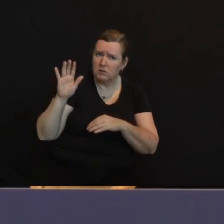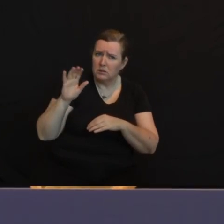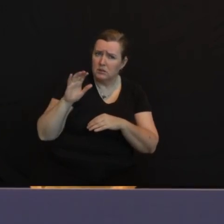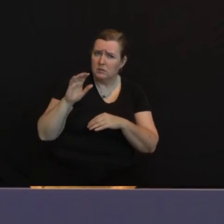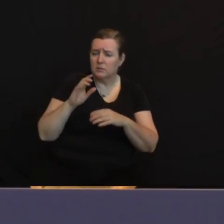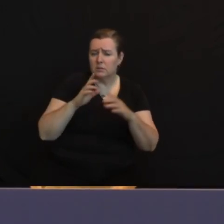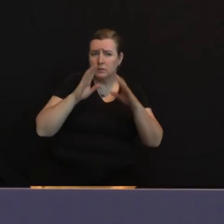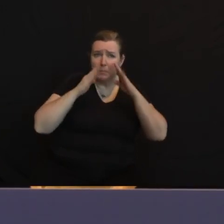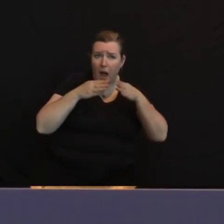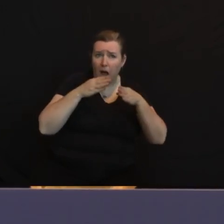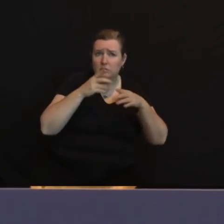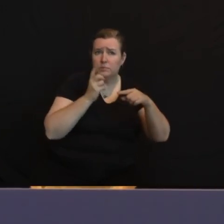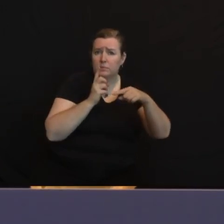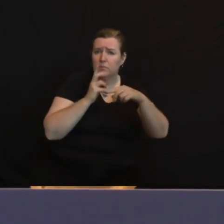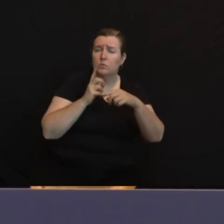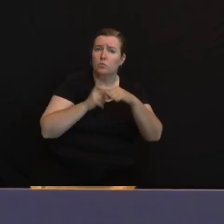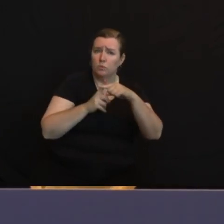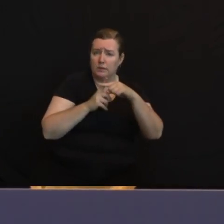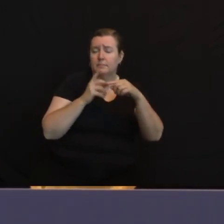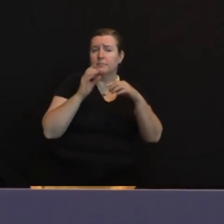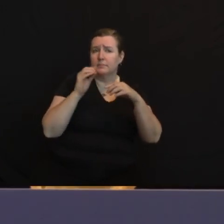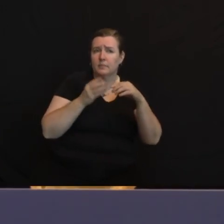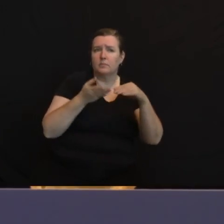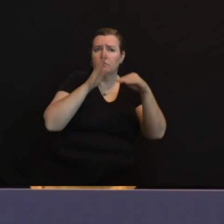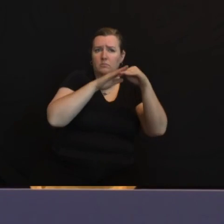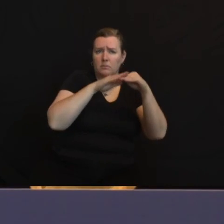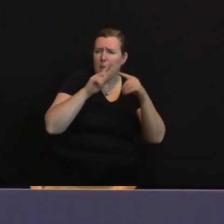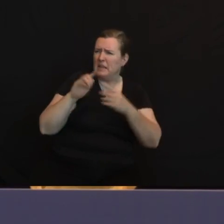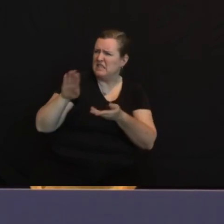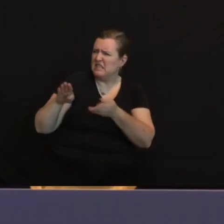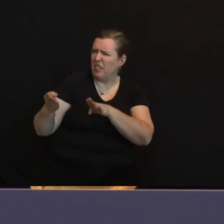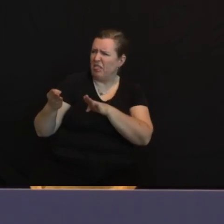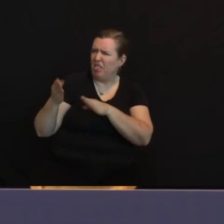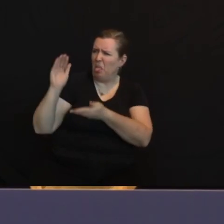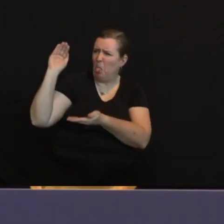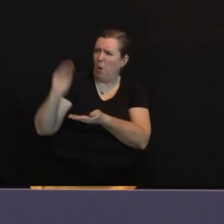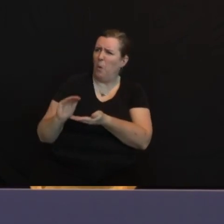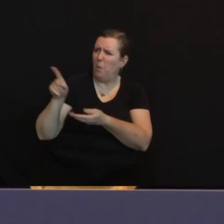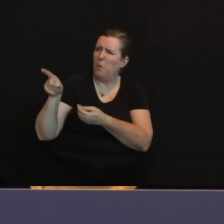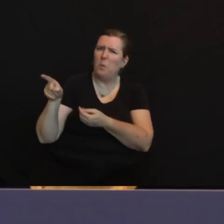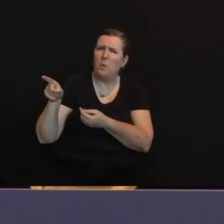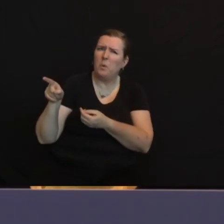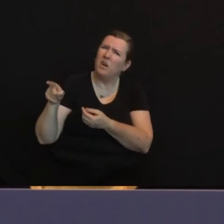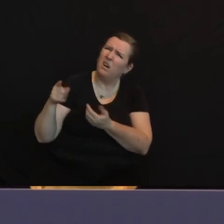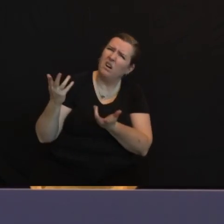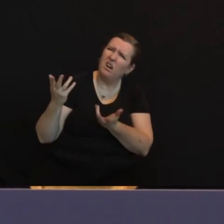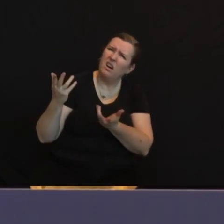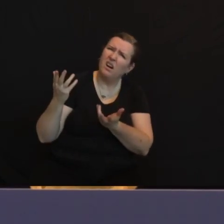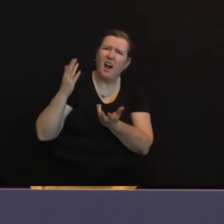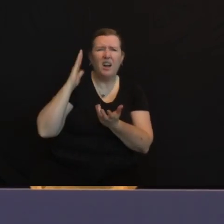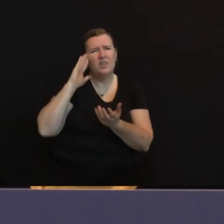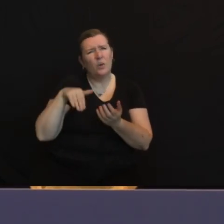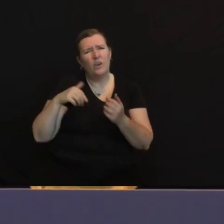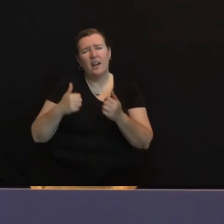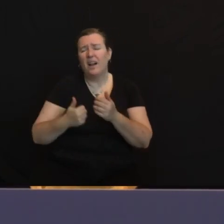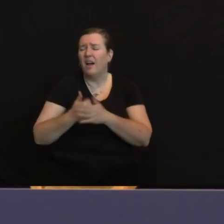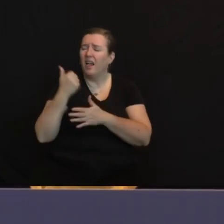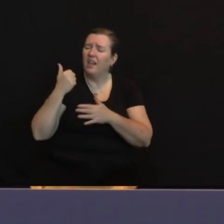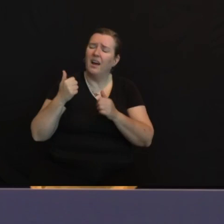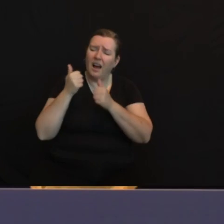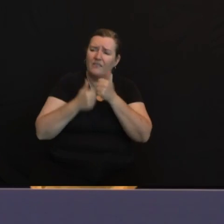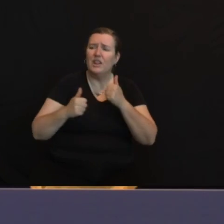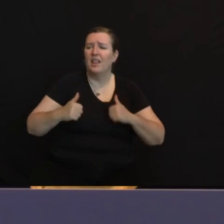time, deaths have remained fairly low. I know every life is precious, but the numbers are